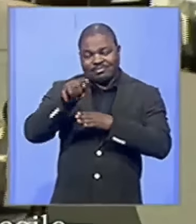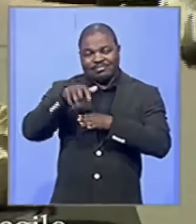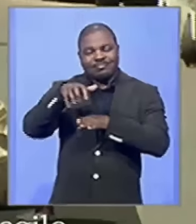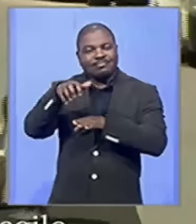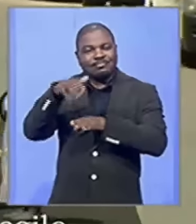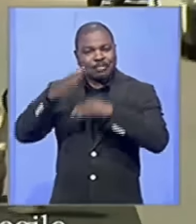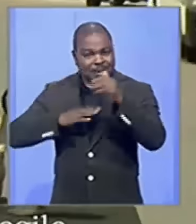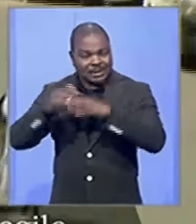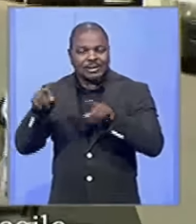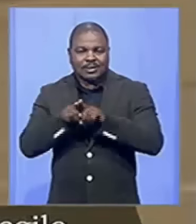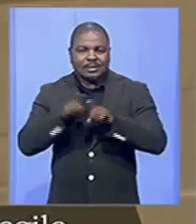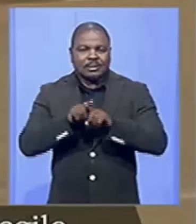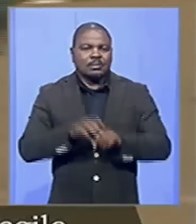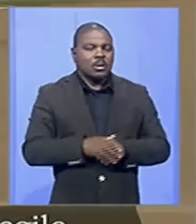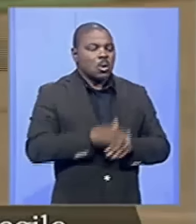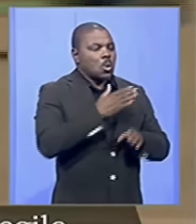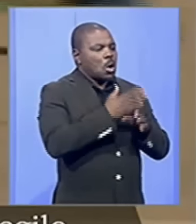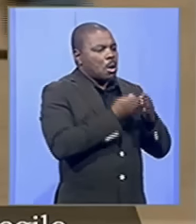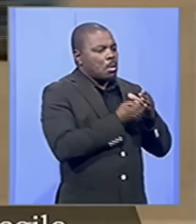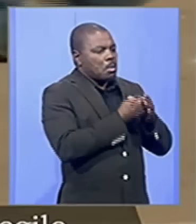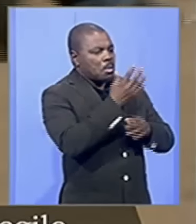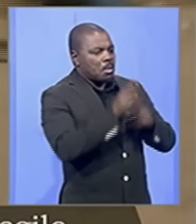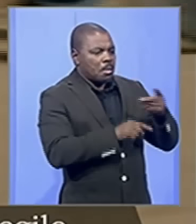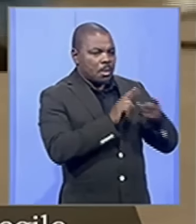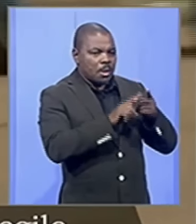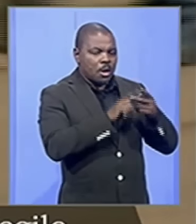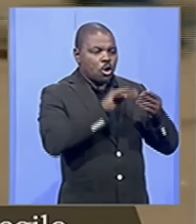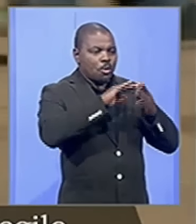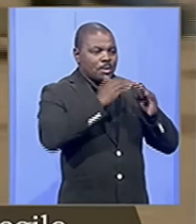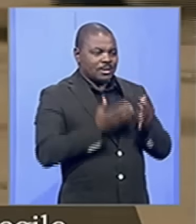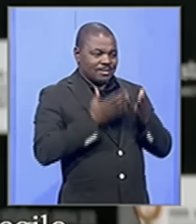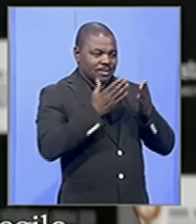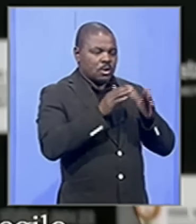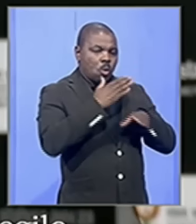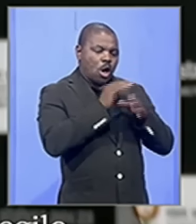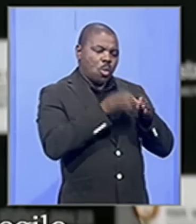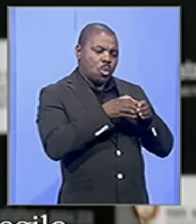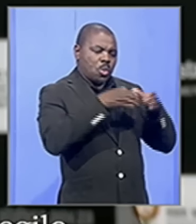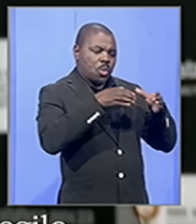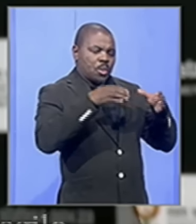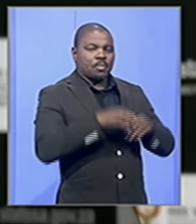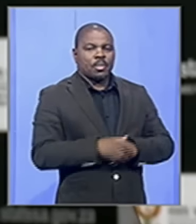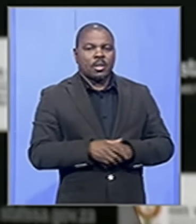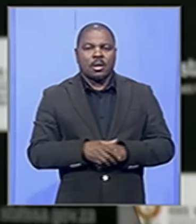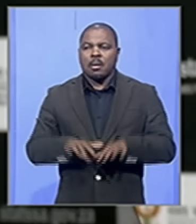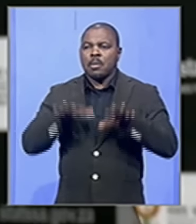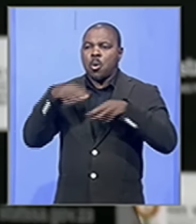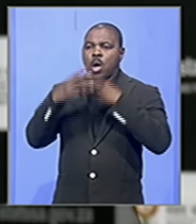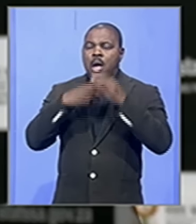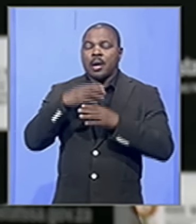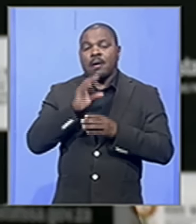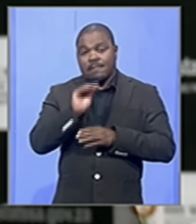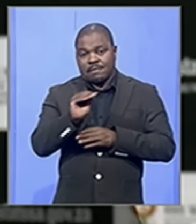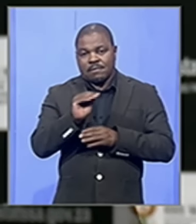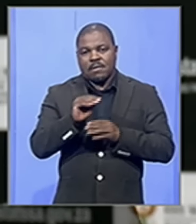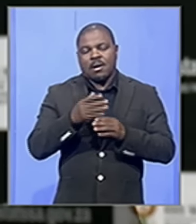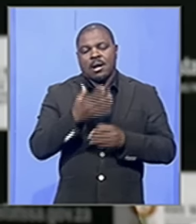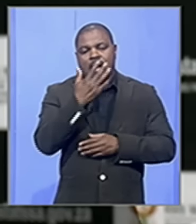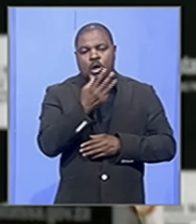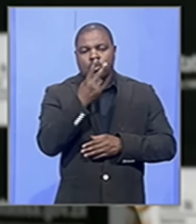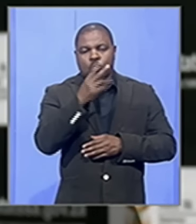ditiro e bonagetse go lephata la tlhagiso ga mmogo le ditirelo tsa baagi. The number of those that are employed has gone down by